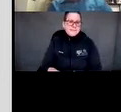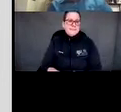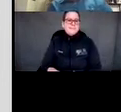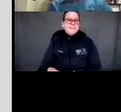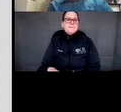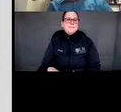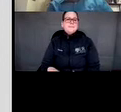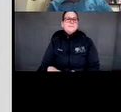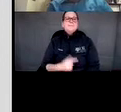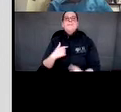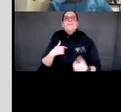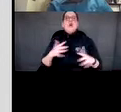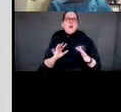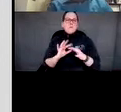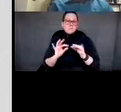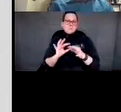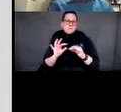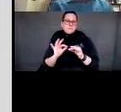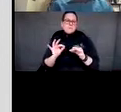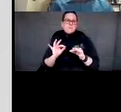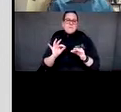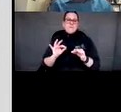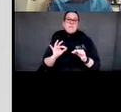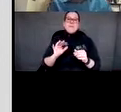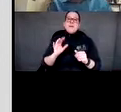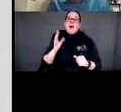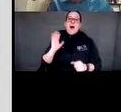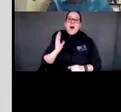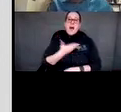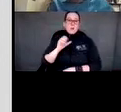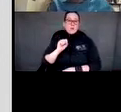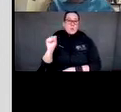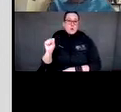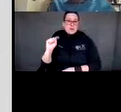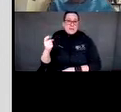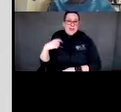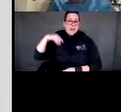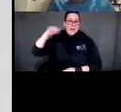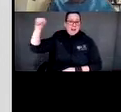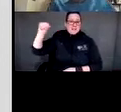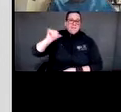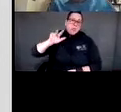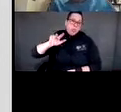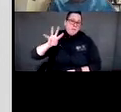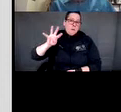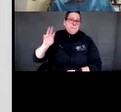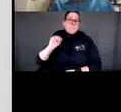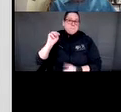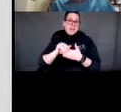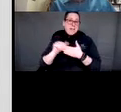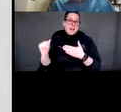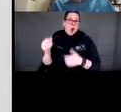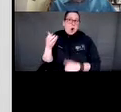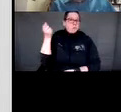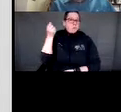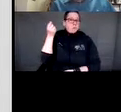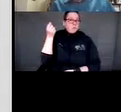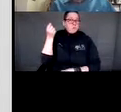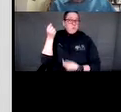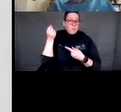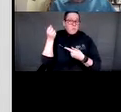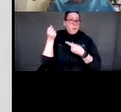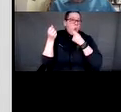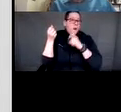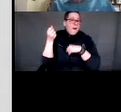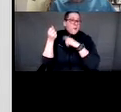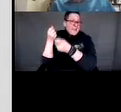I mentioned that employer share of Social Security tax, that did bring to us about $34 million that we do have recorded